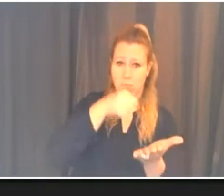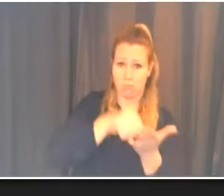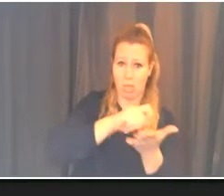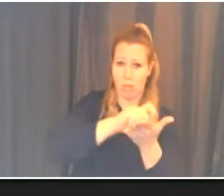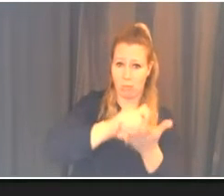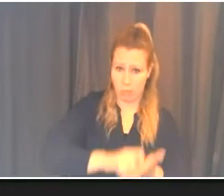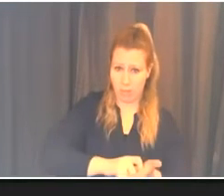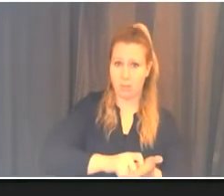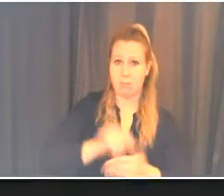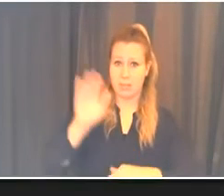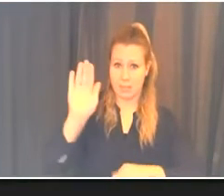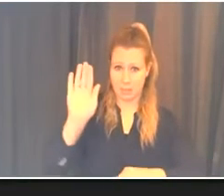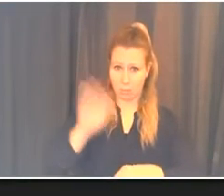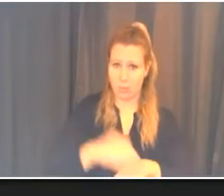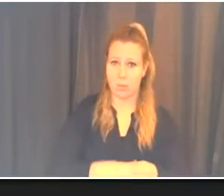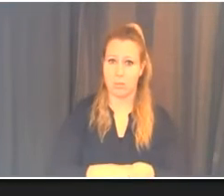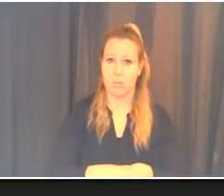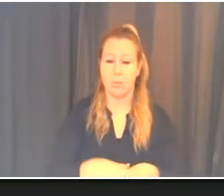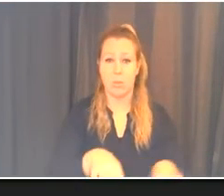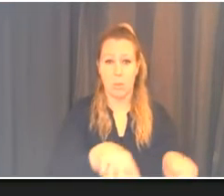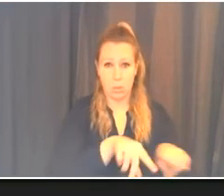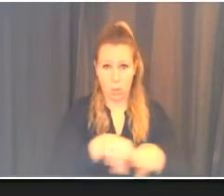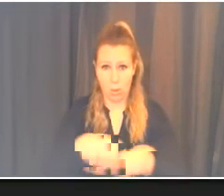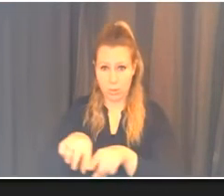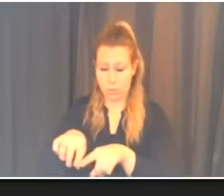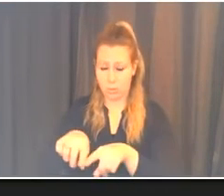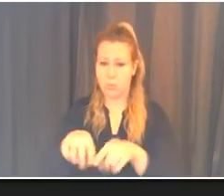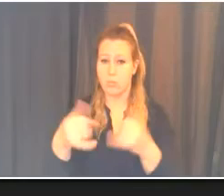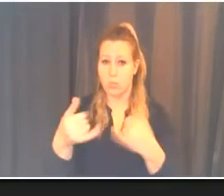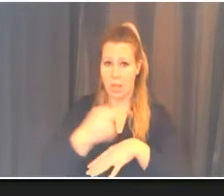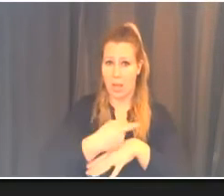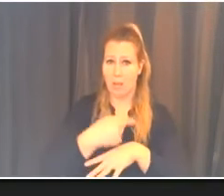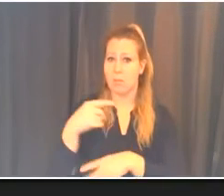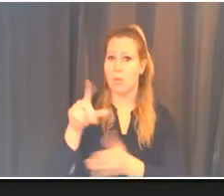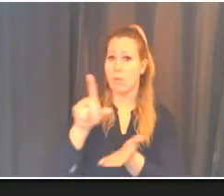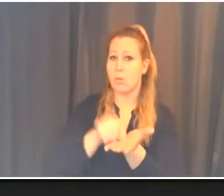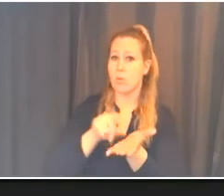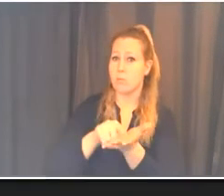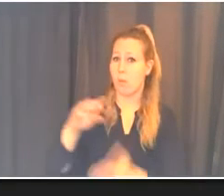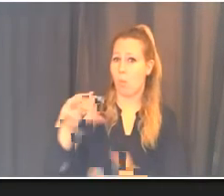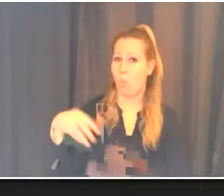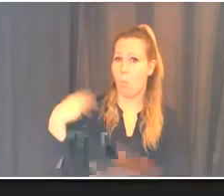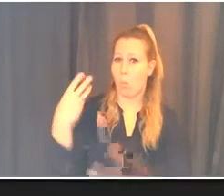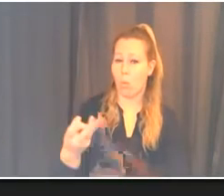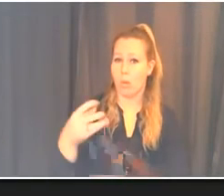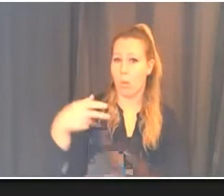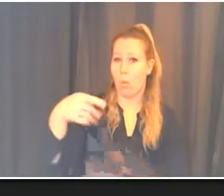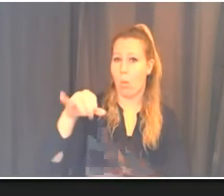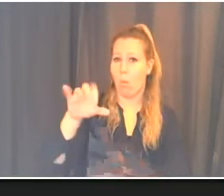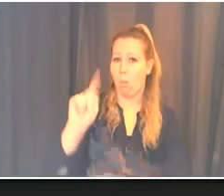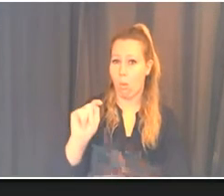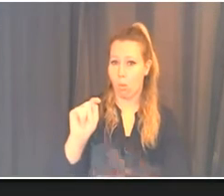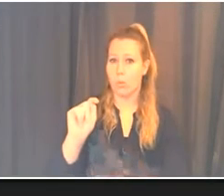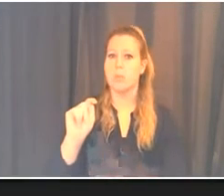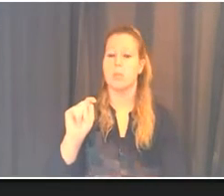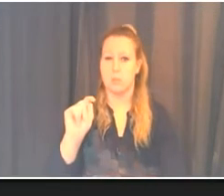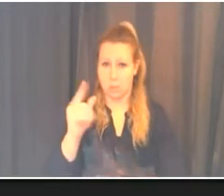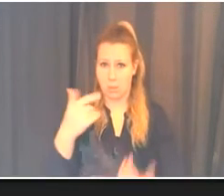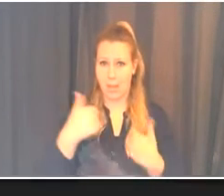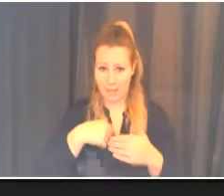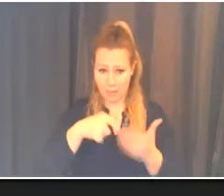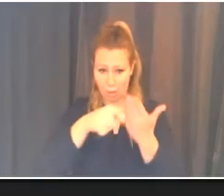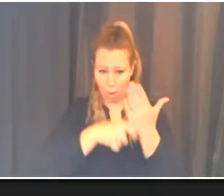now I don't know if vip's Outreach would have ever reached Tanya Gonzalo but last year alone we reached over 10,300 community members in